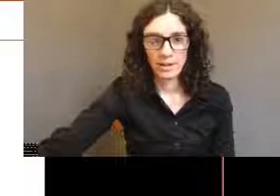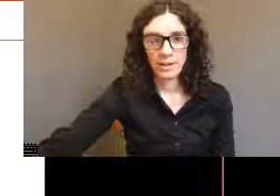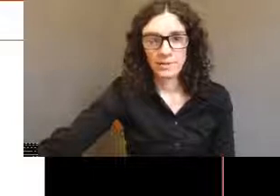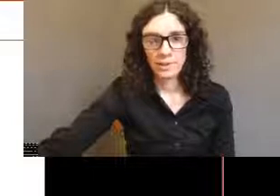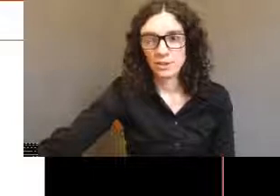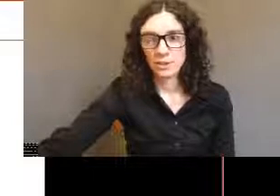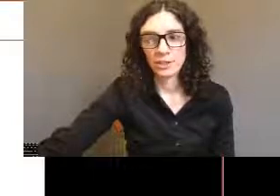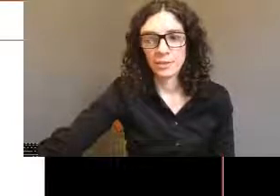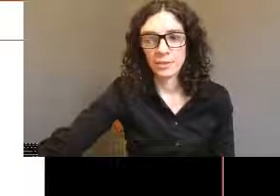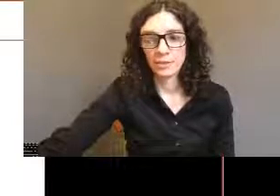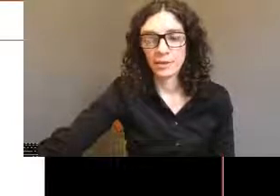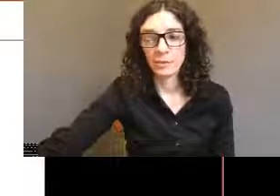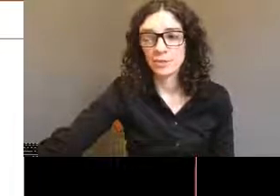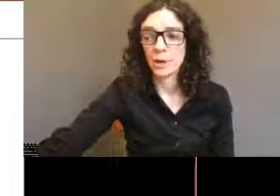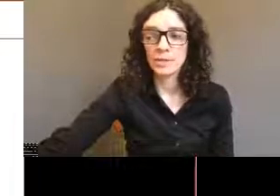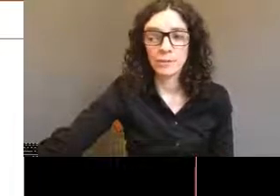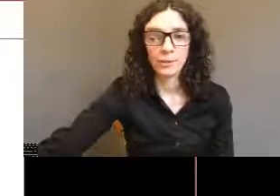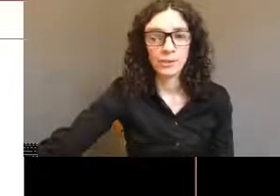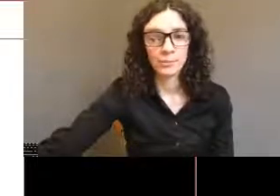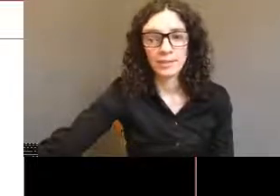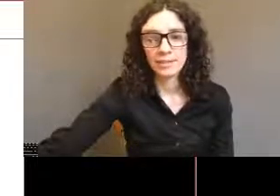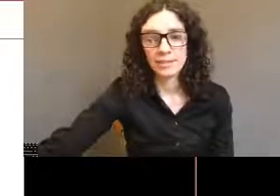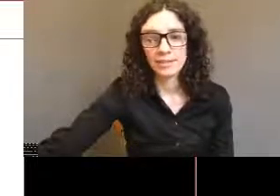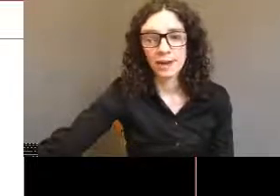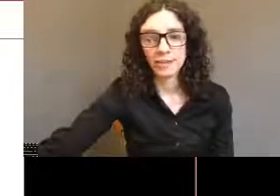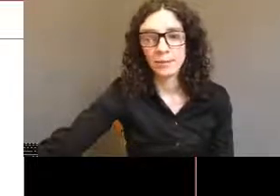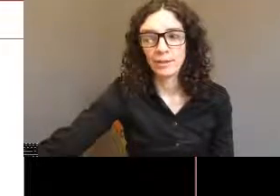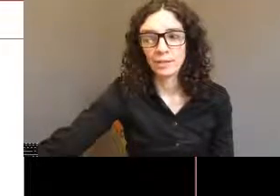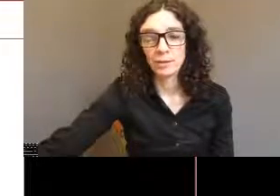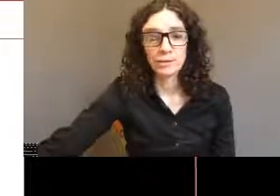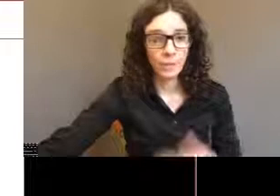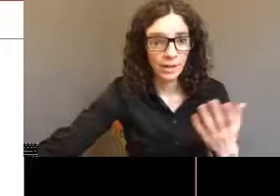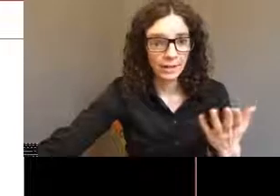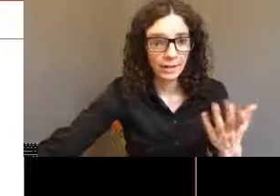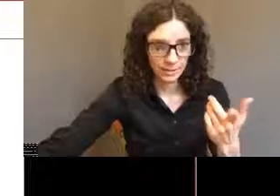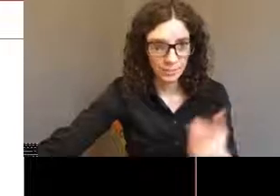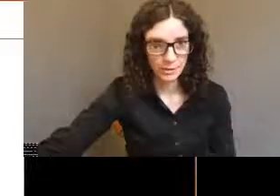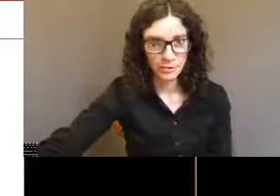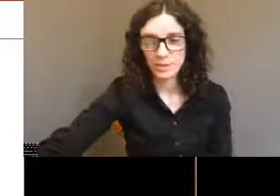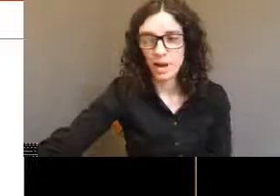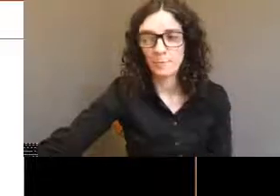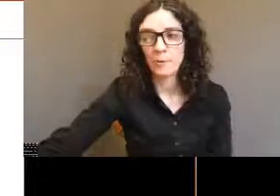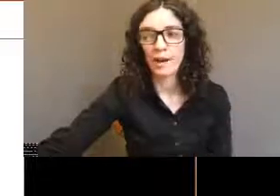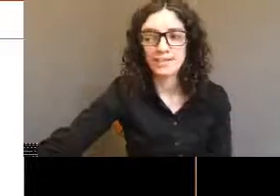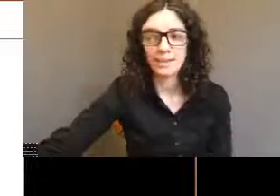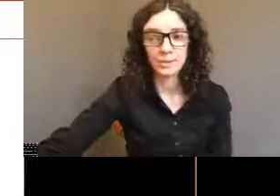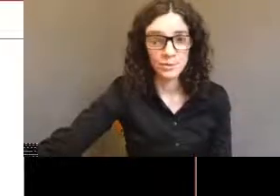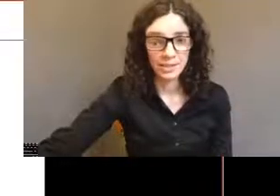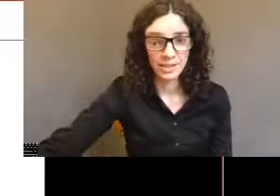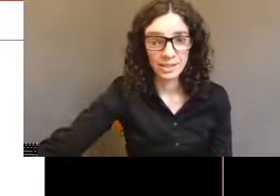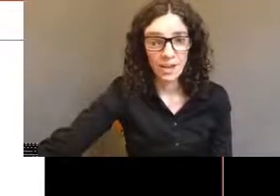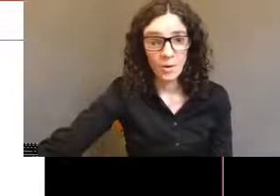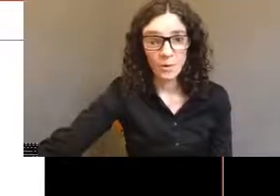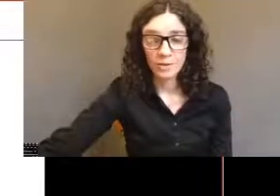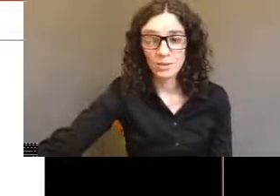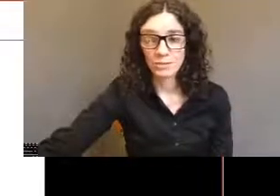nature that she shares with everyone. She's always up for going new places, trying new things, whether it's Oregon, like those pictures on the top, or Iceland or New